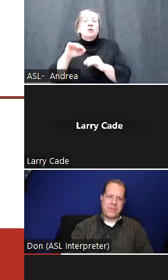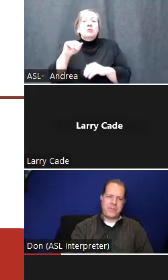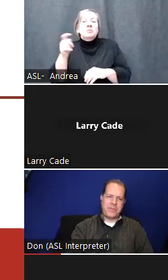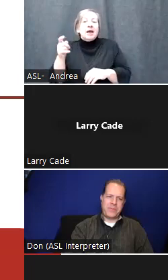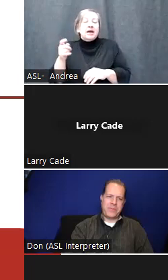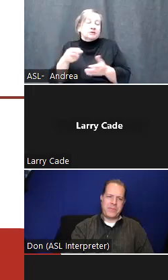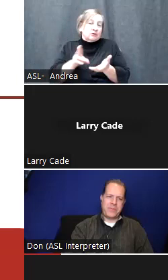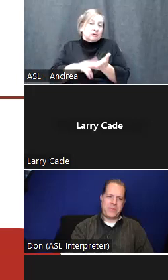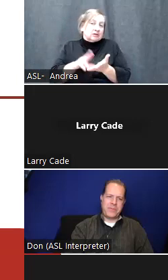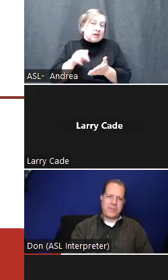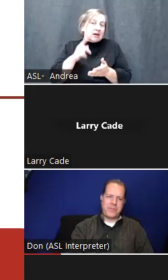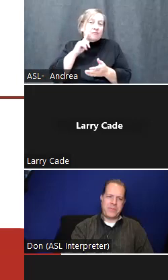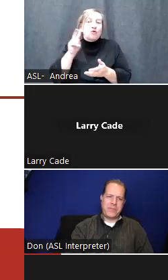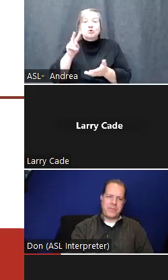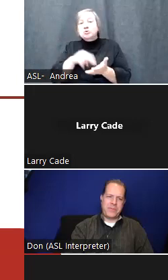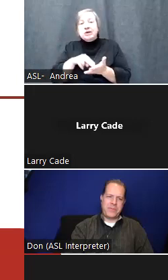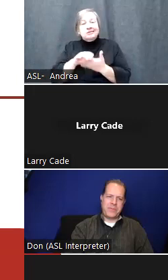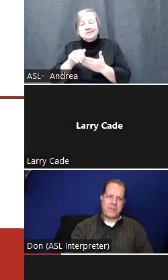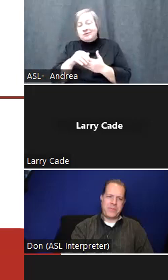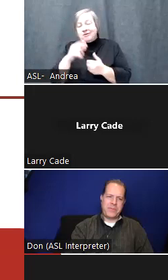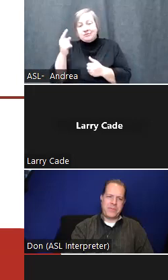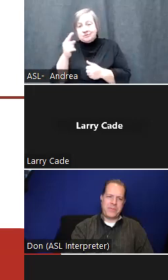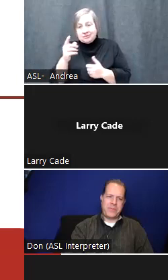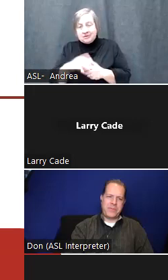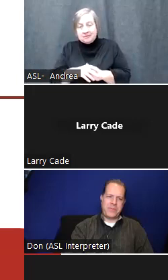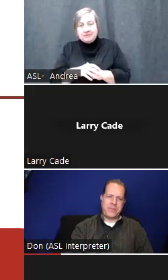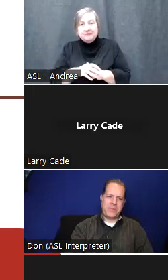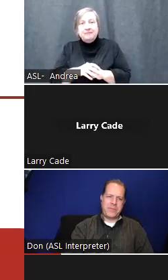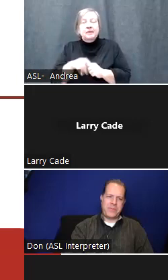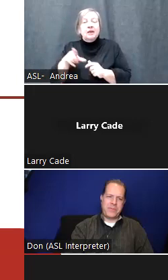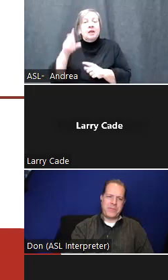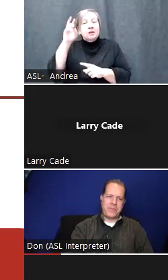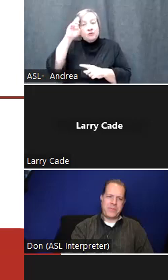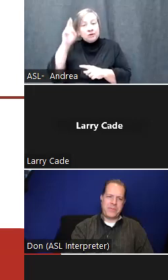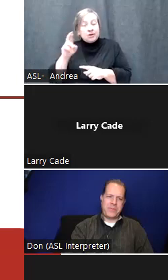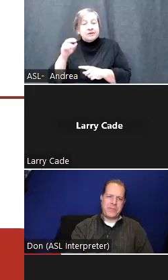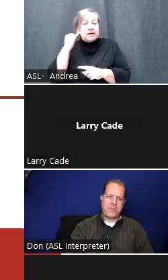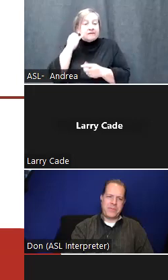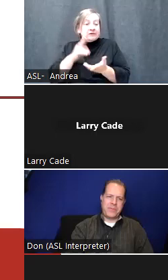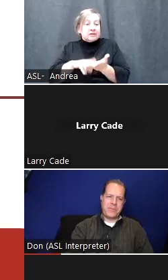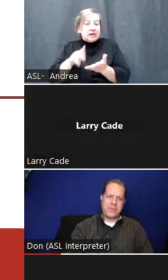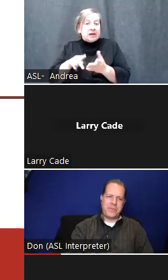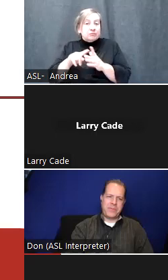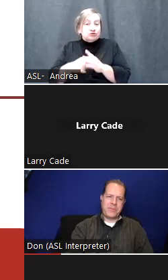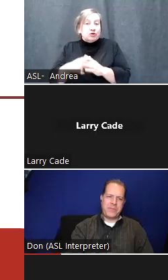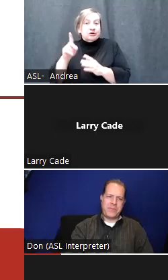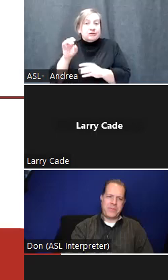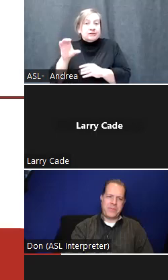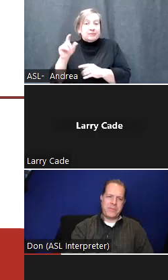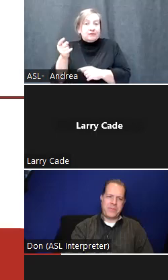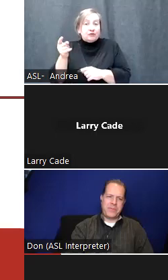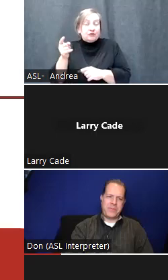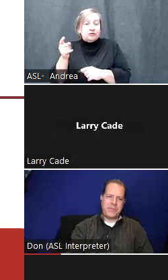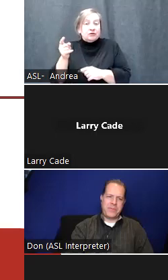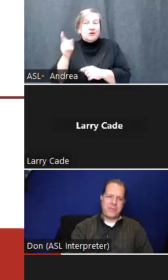the $2,000 or something. And they realize that if they sign up effective December 1st, at most they're going to